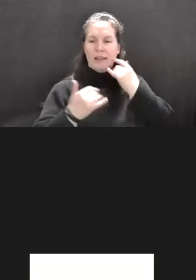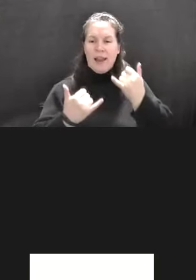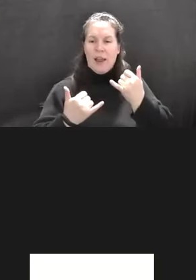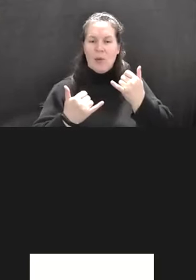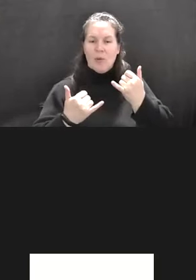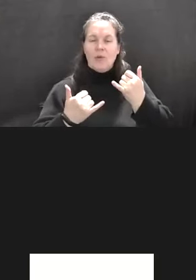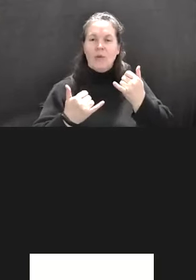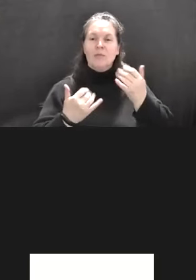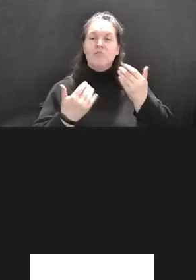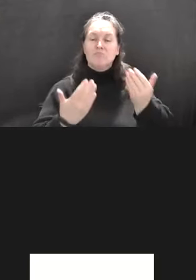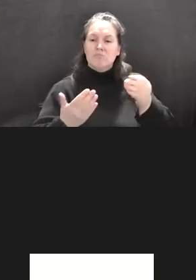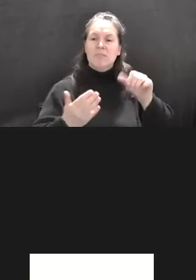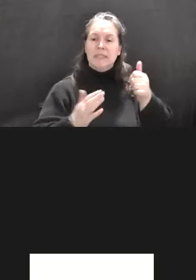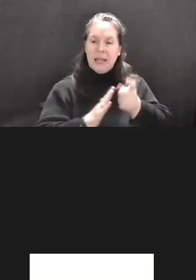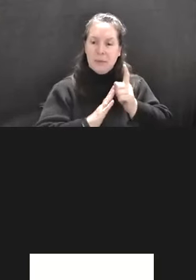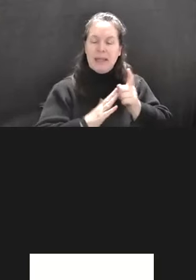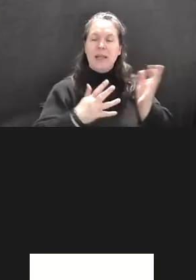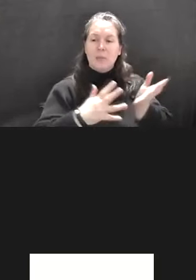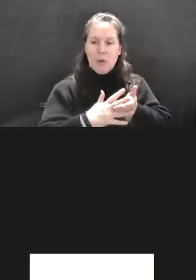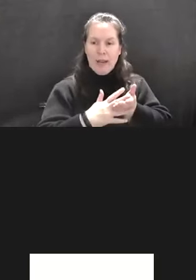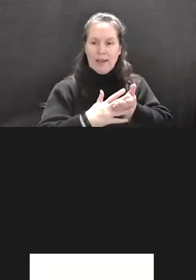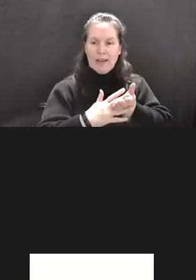So let's take a 10-minute break,